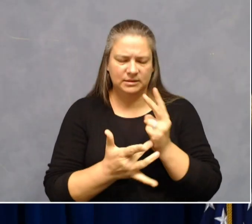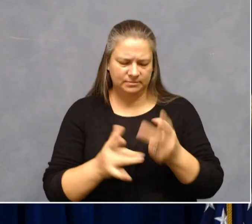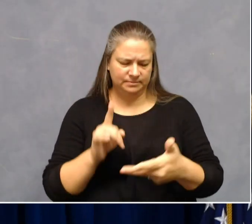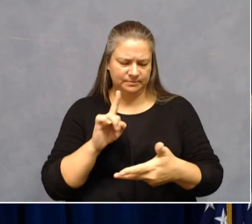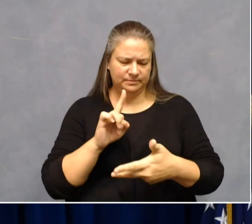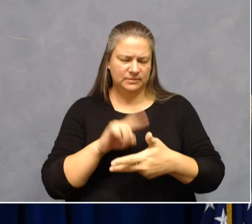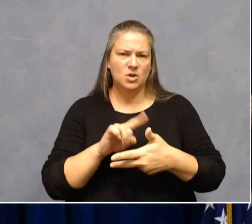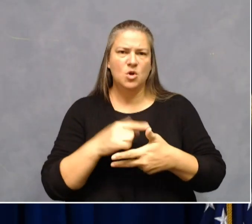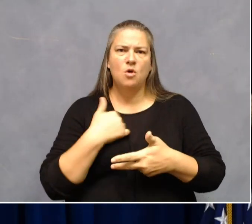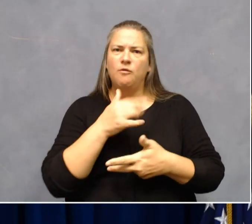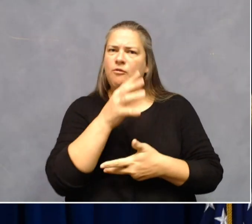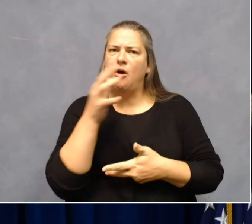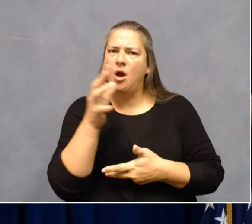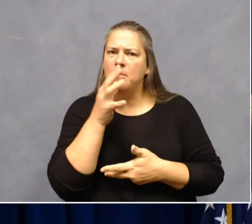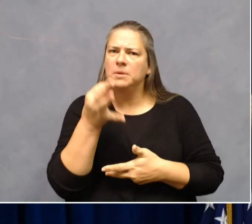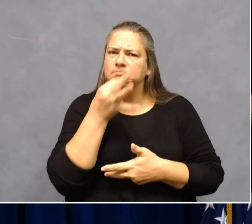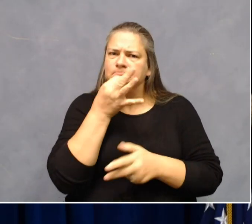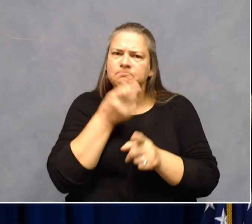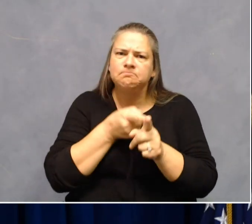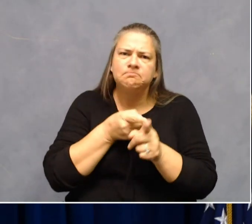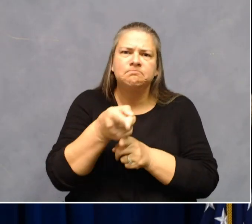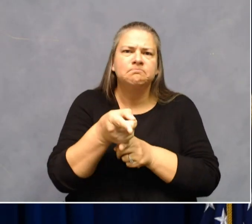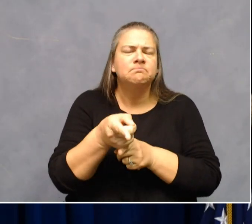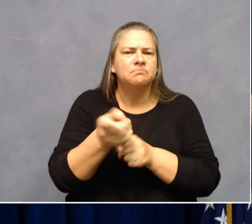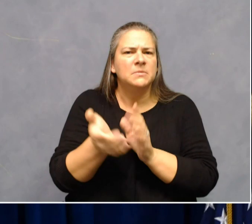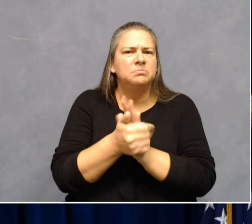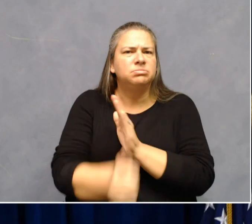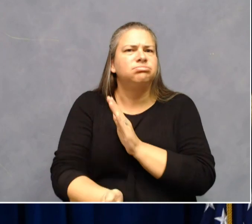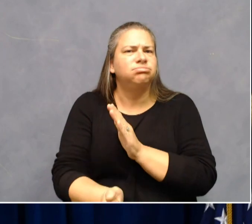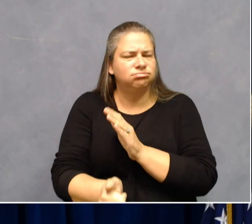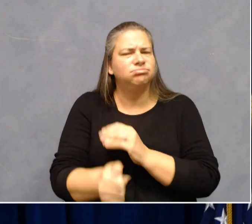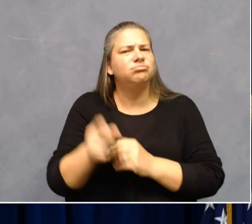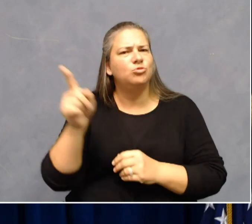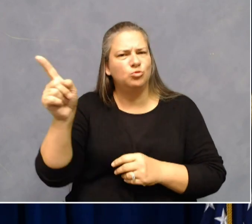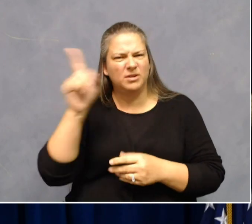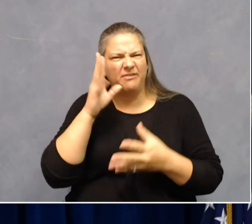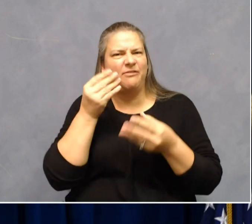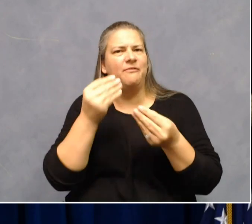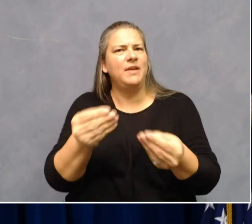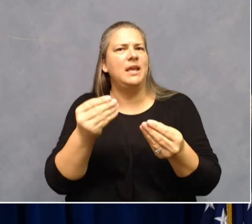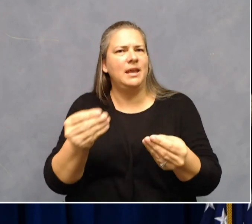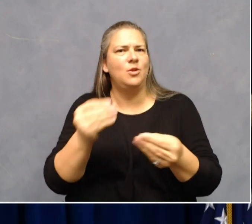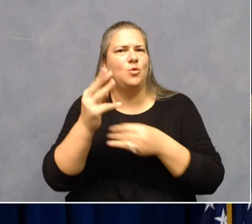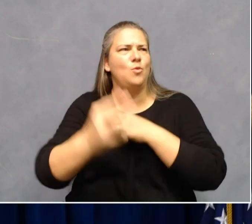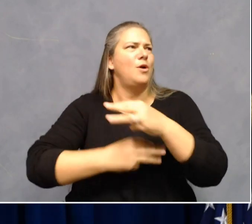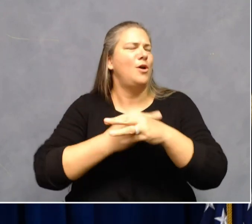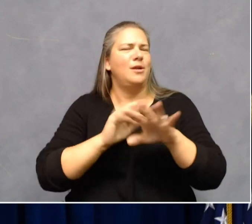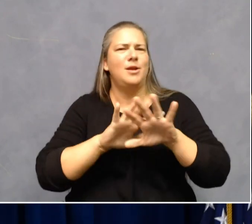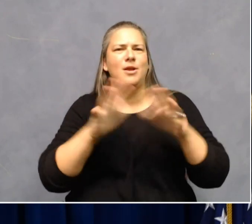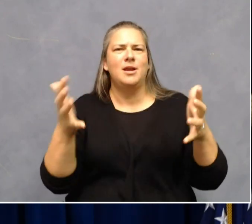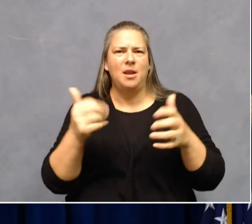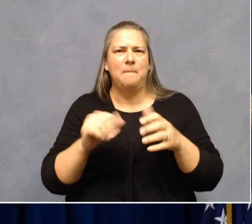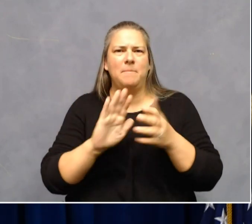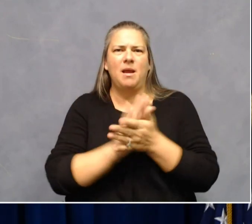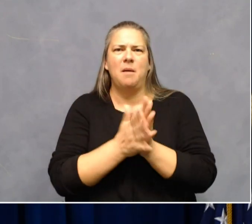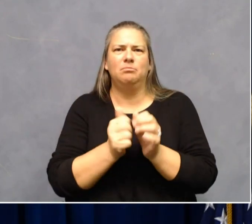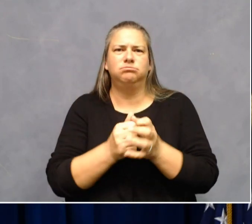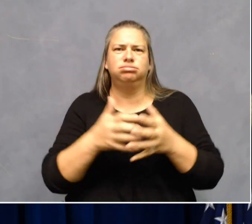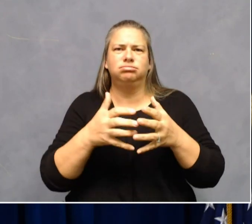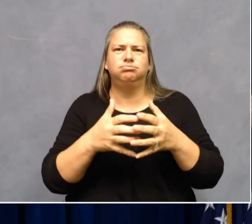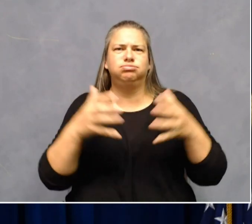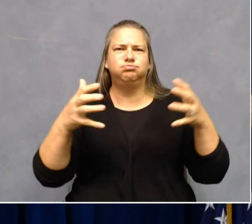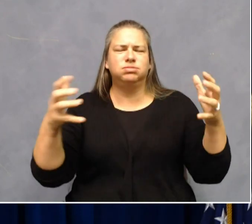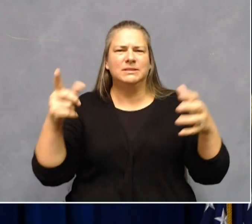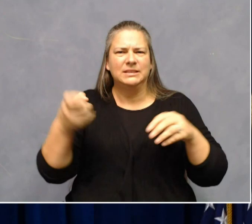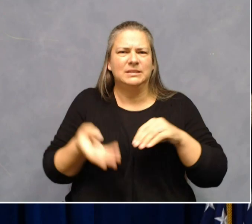farming expertise. That's going to help feed a growing world population and bring health and prosperity